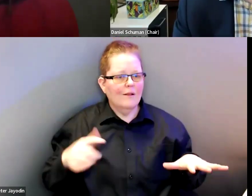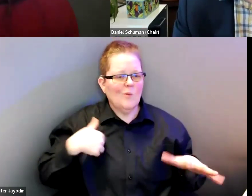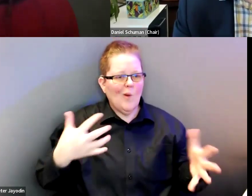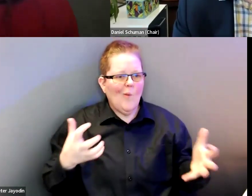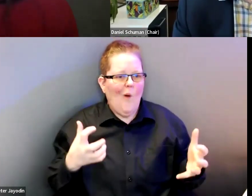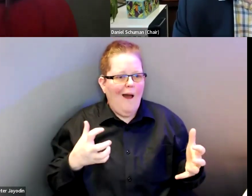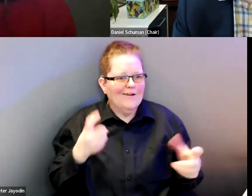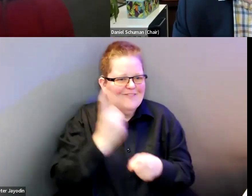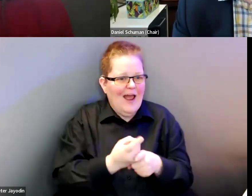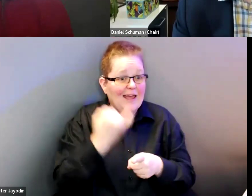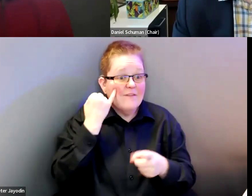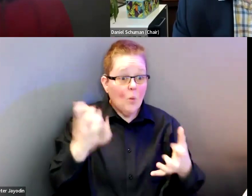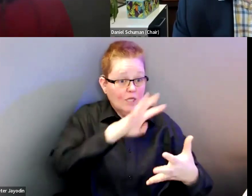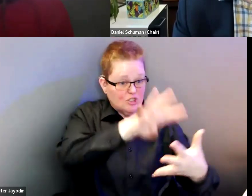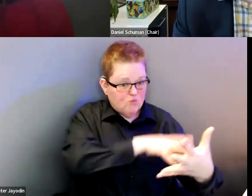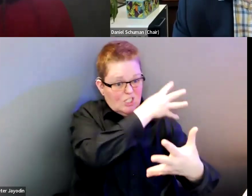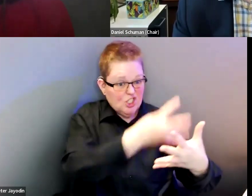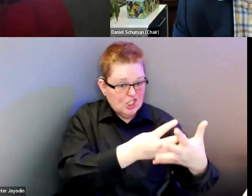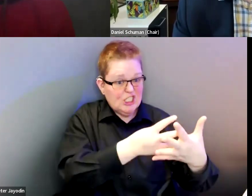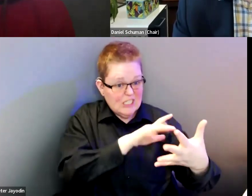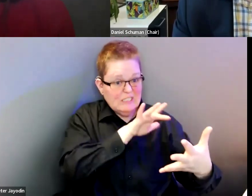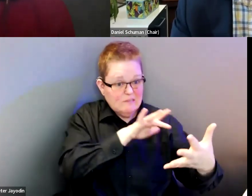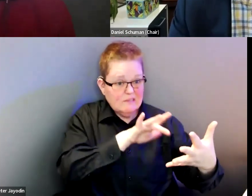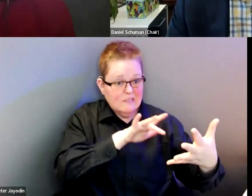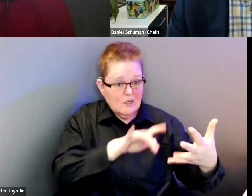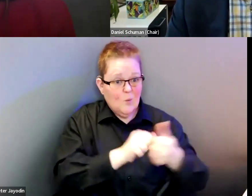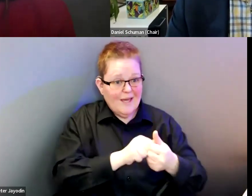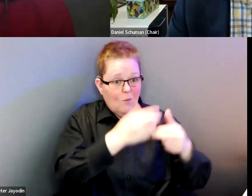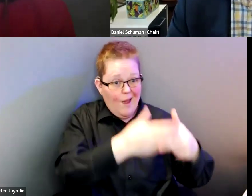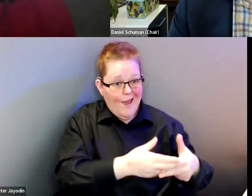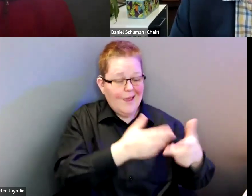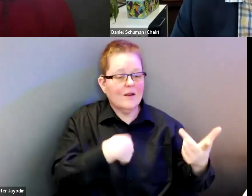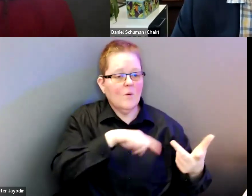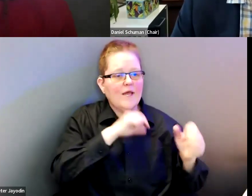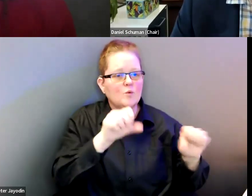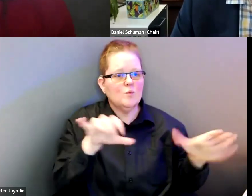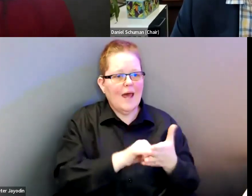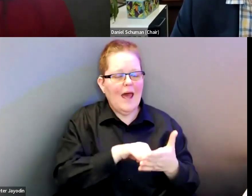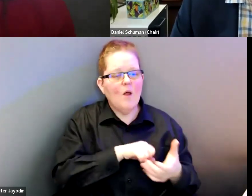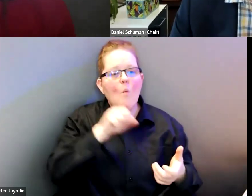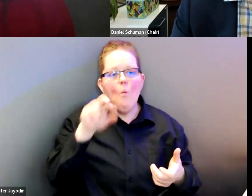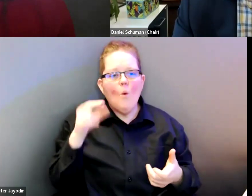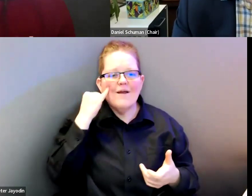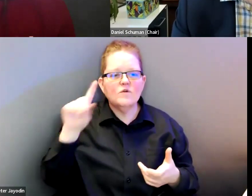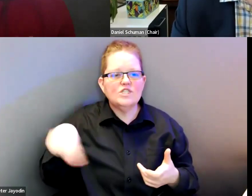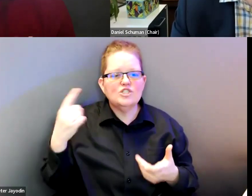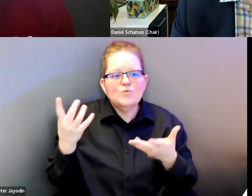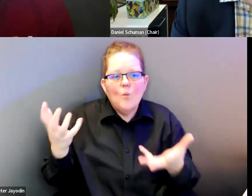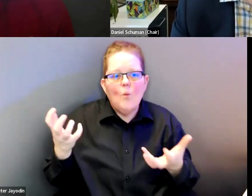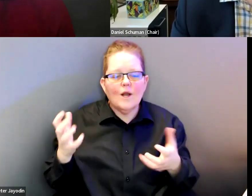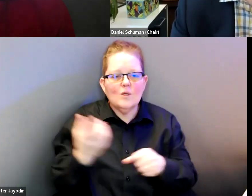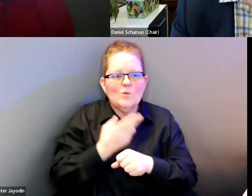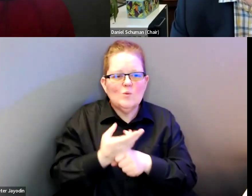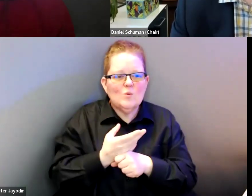a spreadsheet, like you suggested, Daniel, with some weights, we can certainly do that. Or if we just want to use these things as